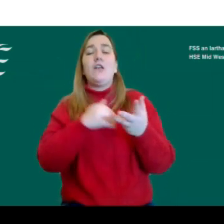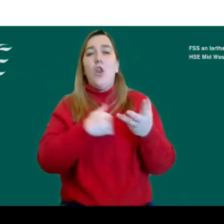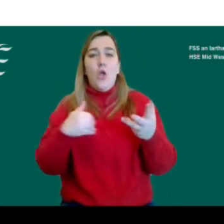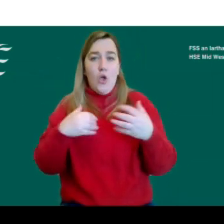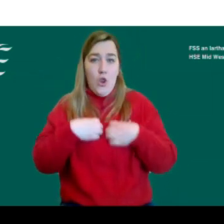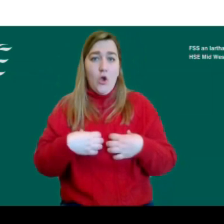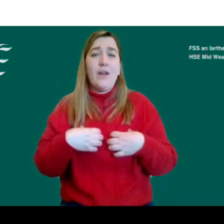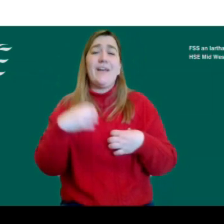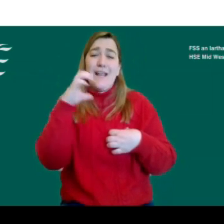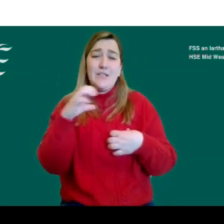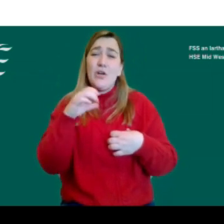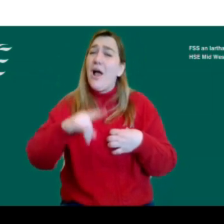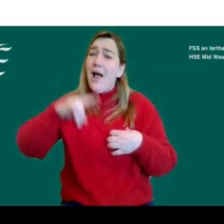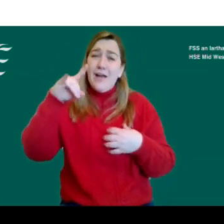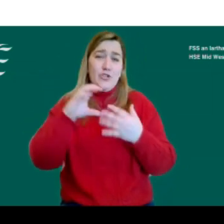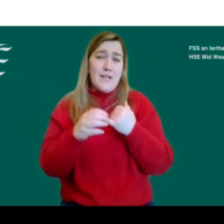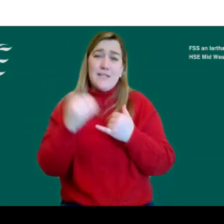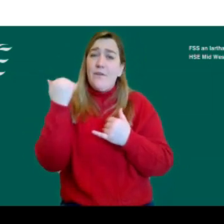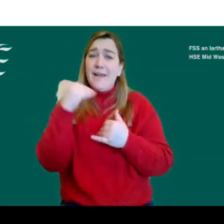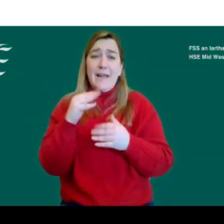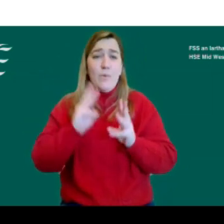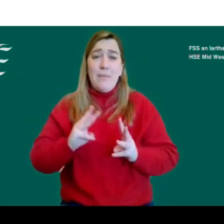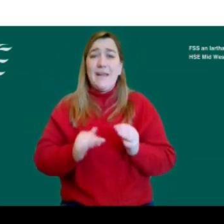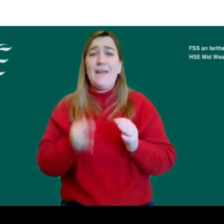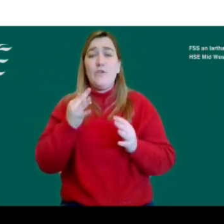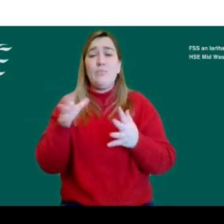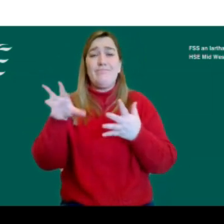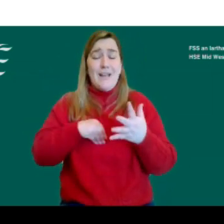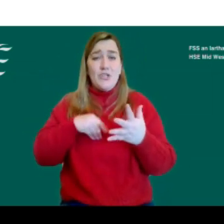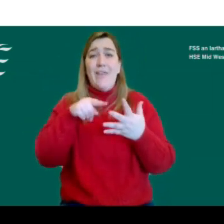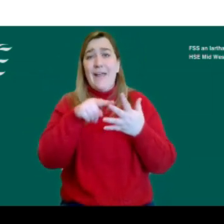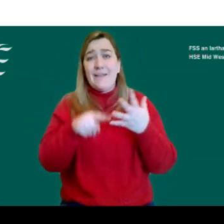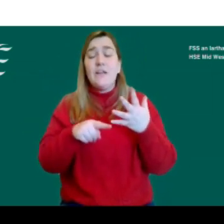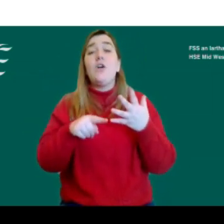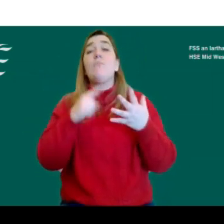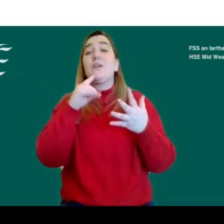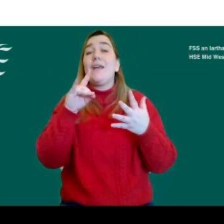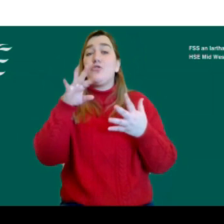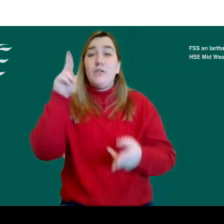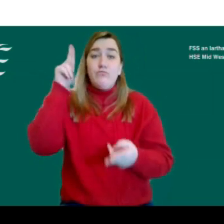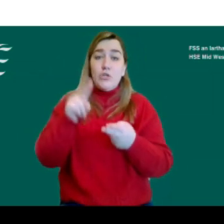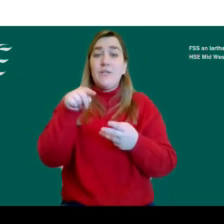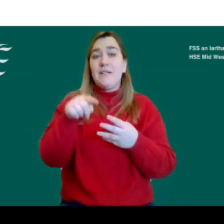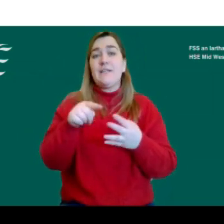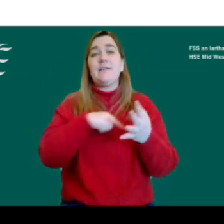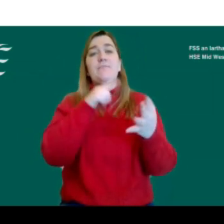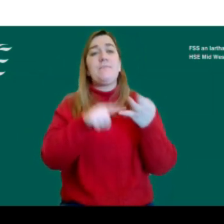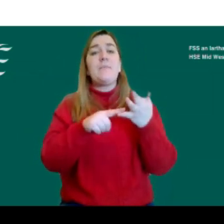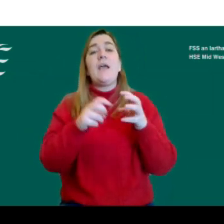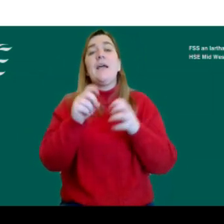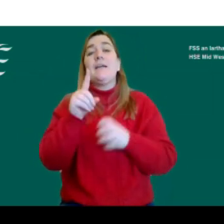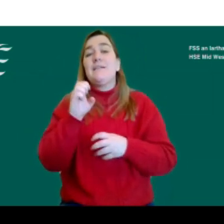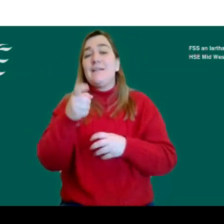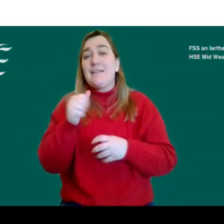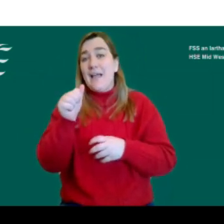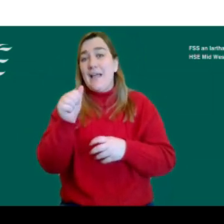and unintentional injury, you can do a woman a big favor by having her bones as healthy as they can be with good quality modern HRT. And just to make the